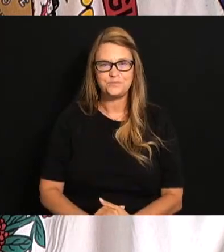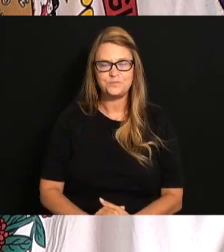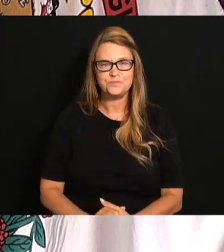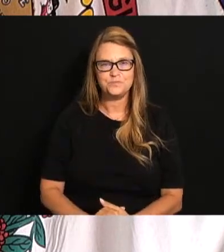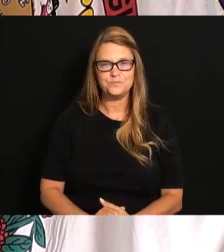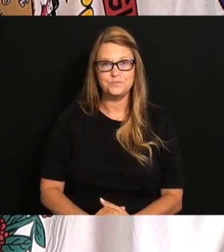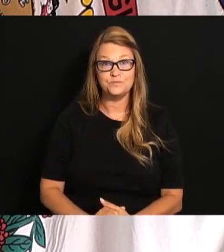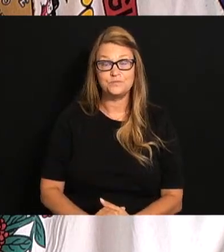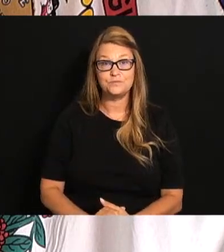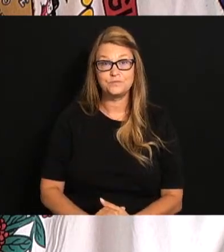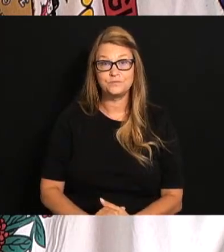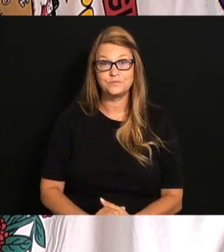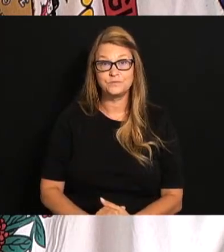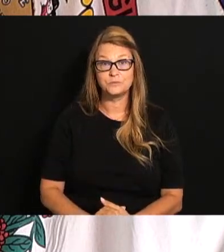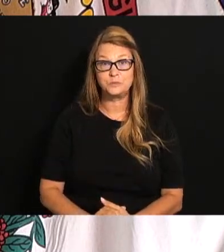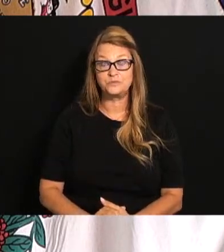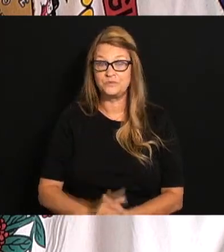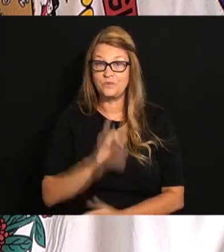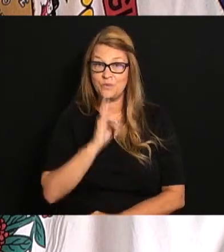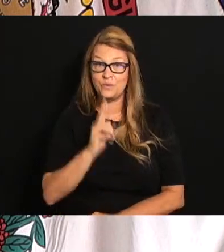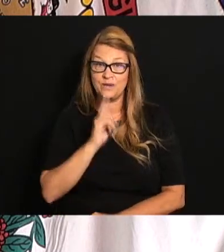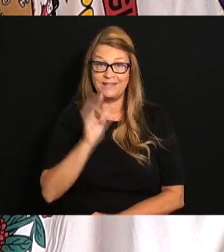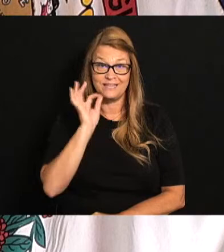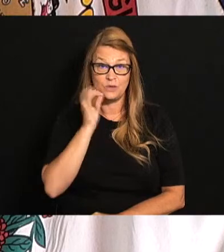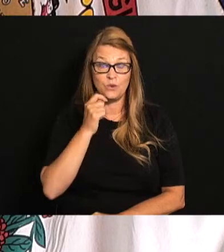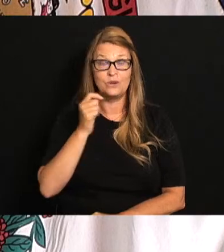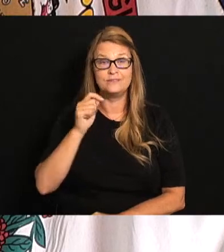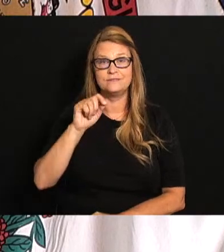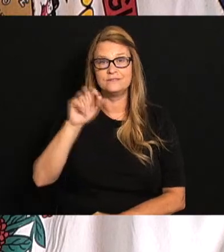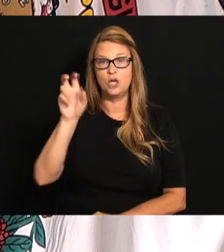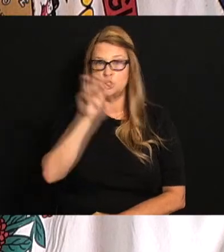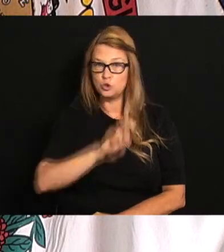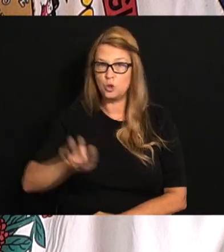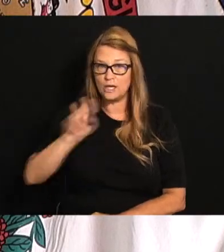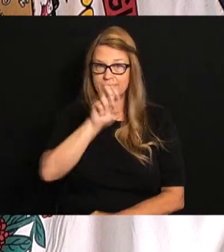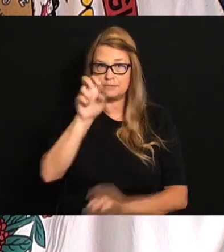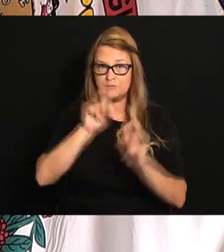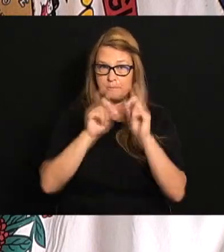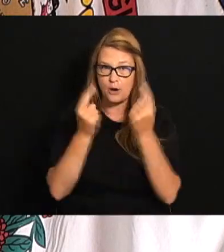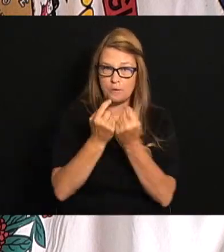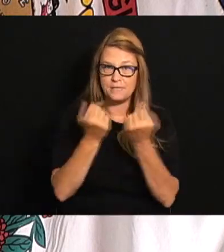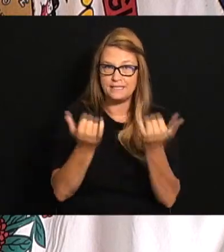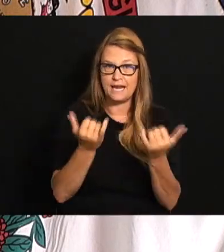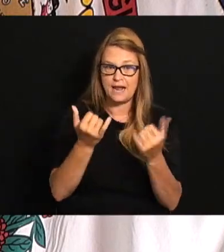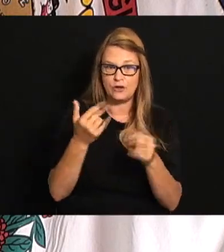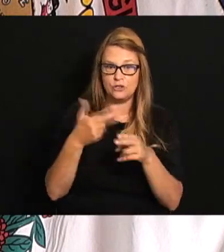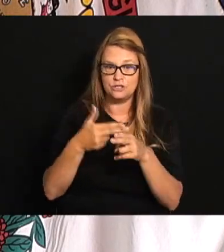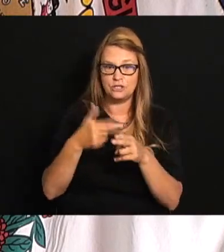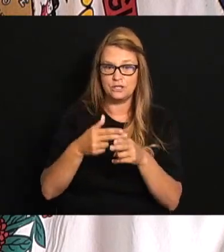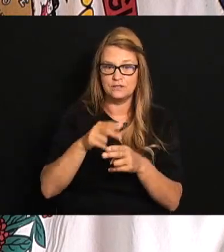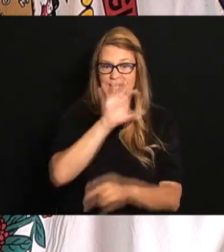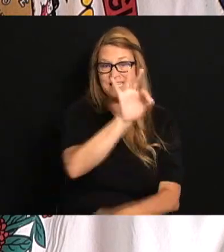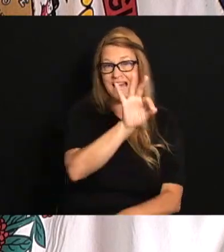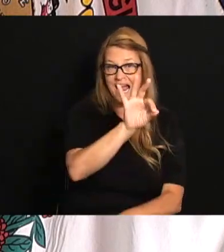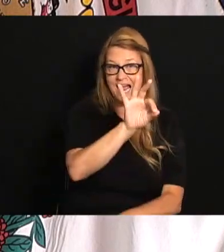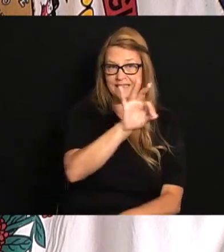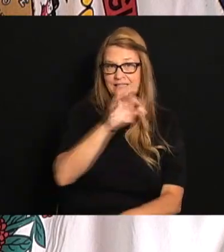Also, something that is really neat is our tourism department installed 9